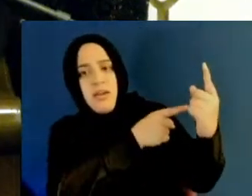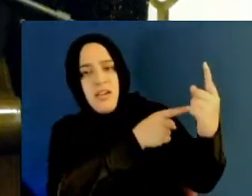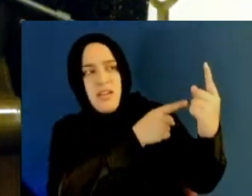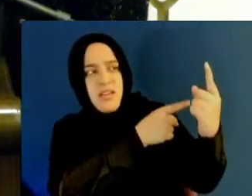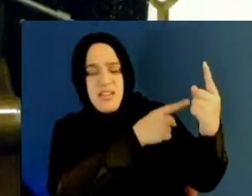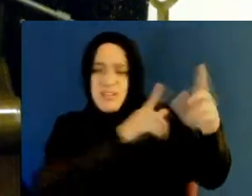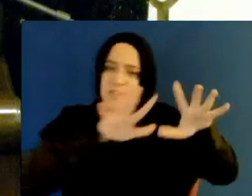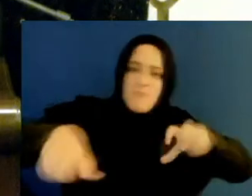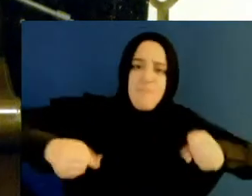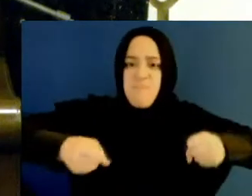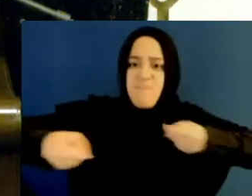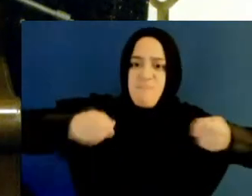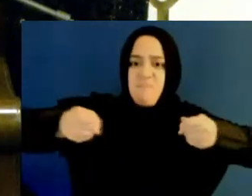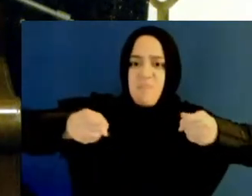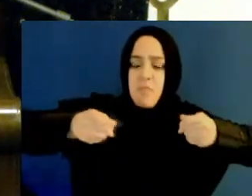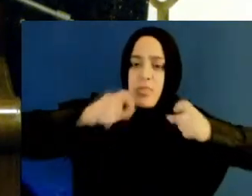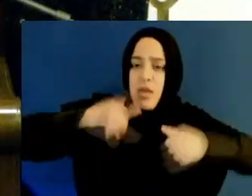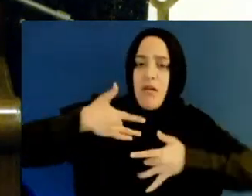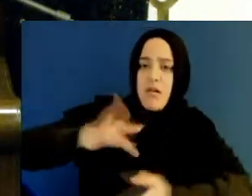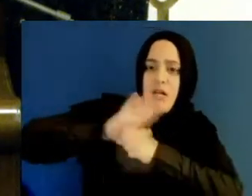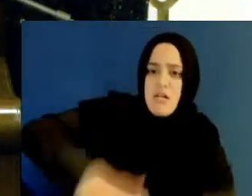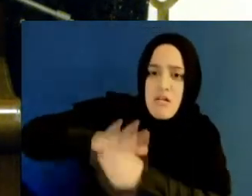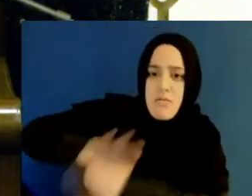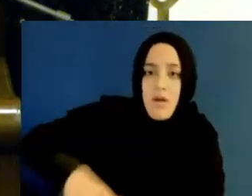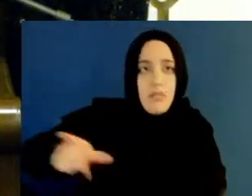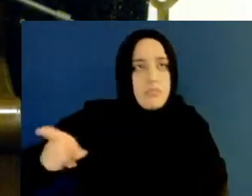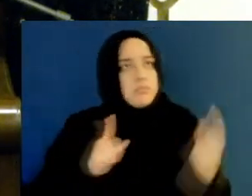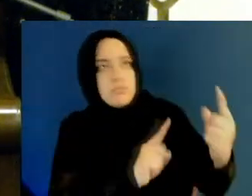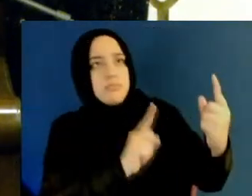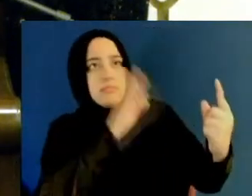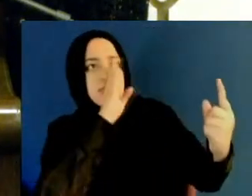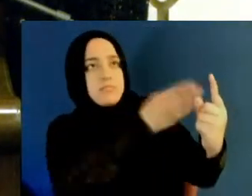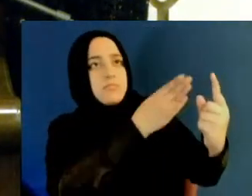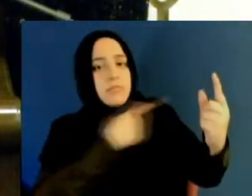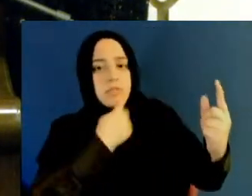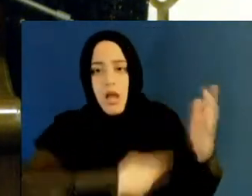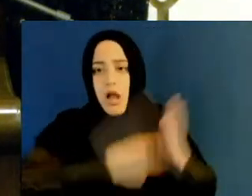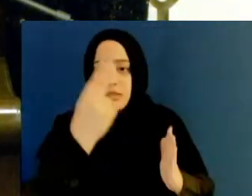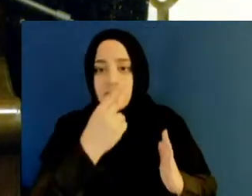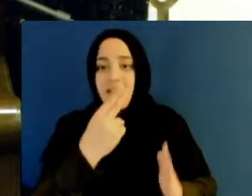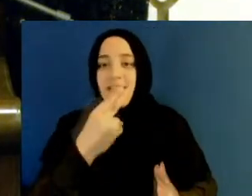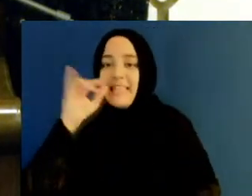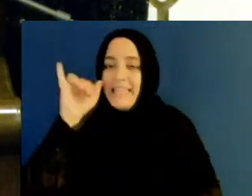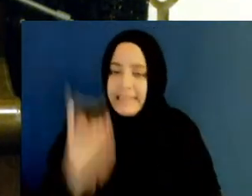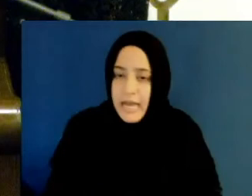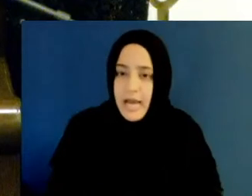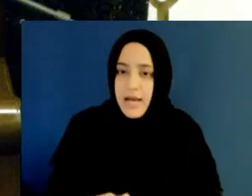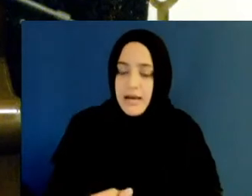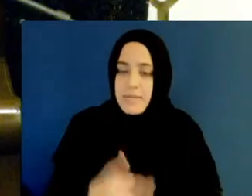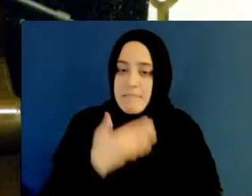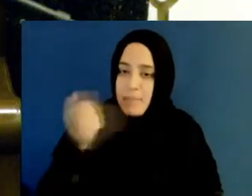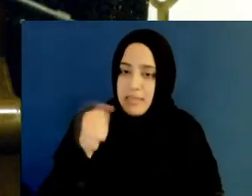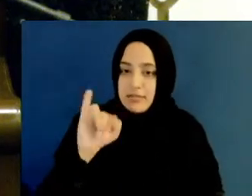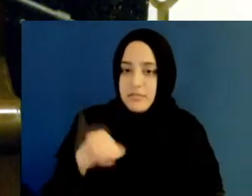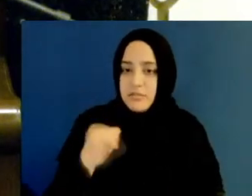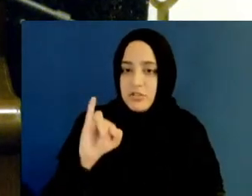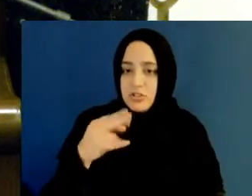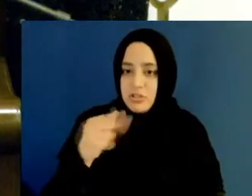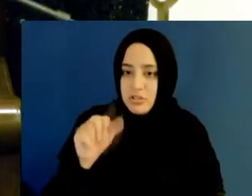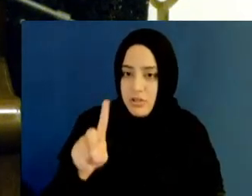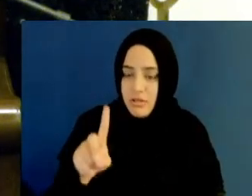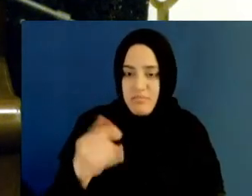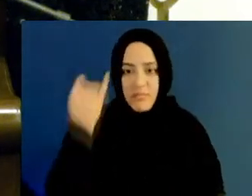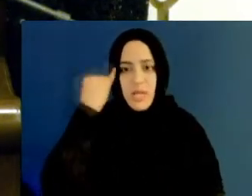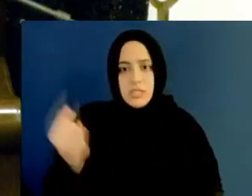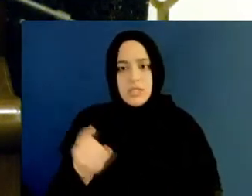It takes courage to speak the truth when you're in front of an oppressive regime. It can take your life and